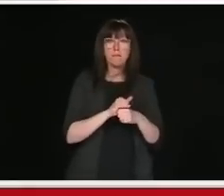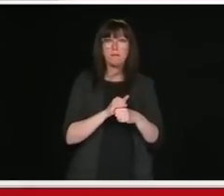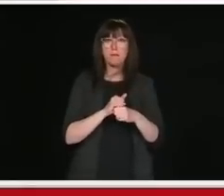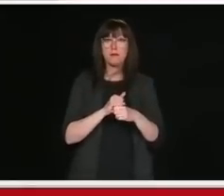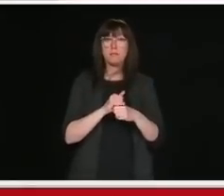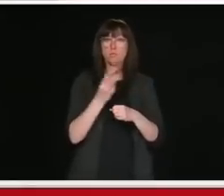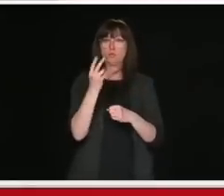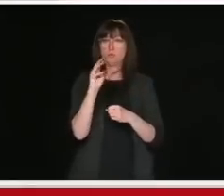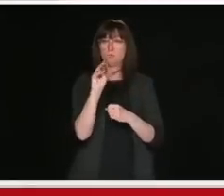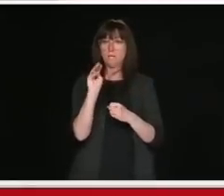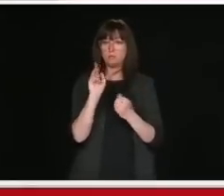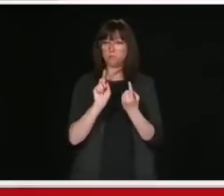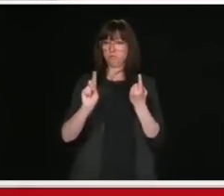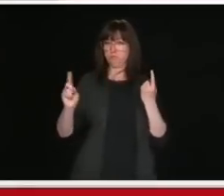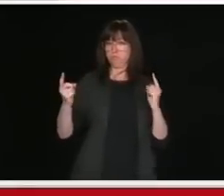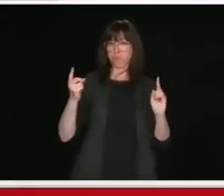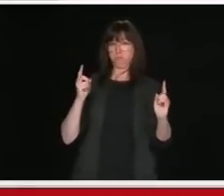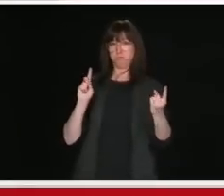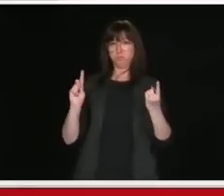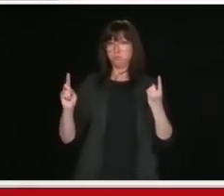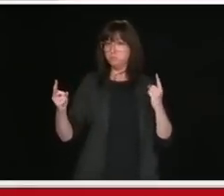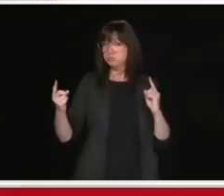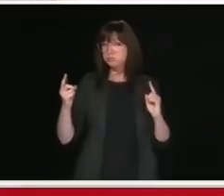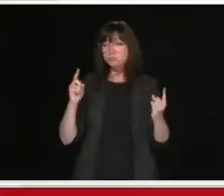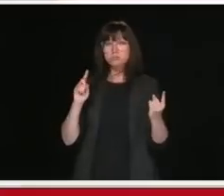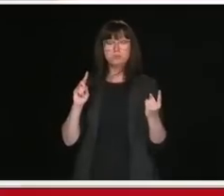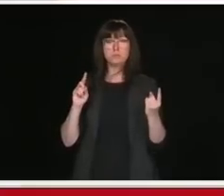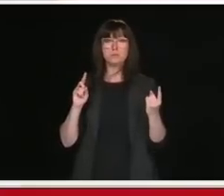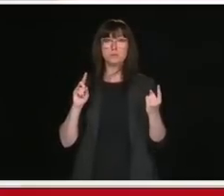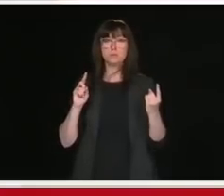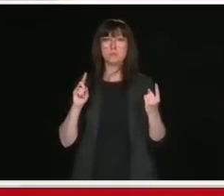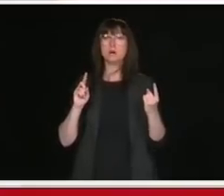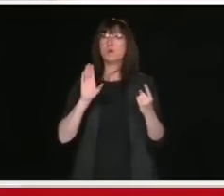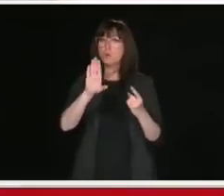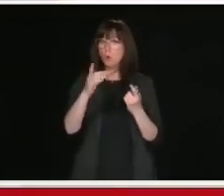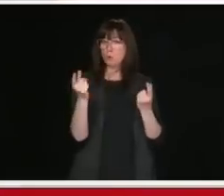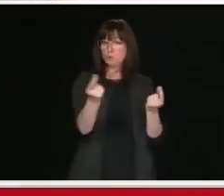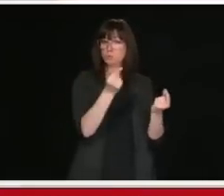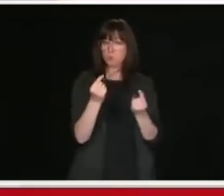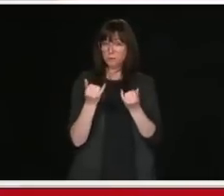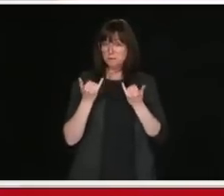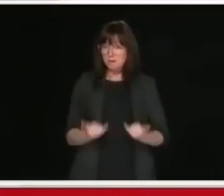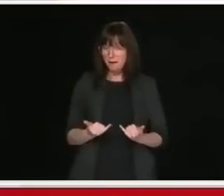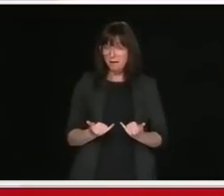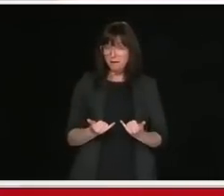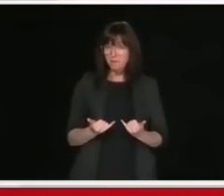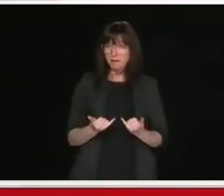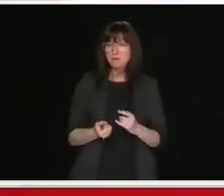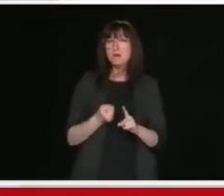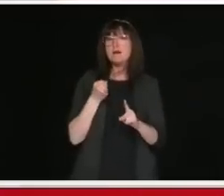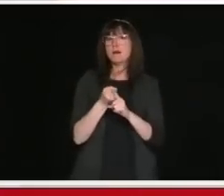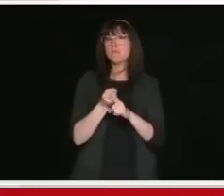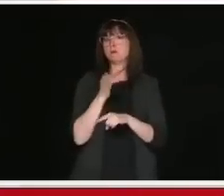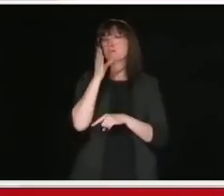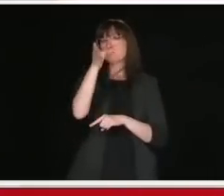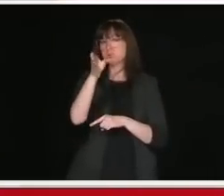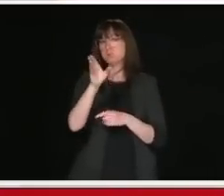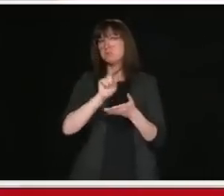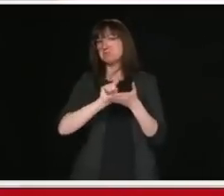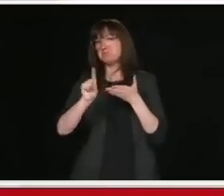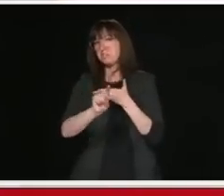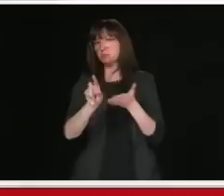behaviors that they will have in the days coming will have an impact on what the future will look like.